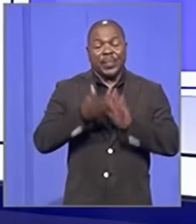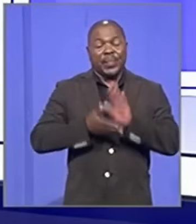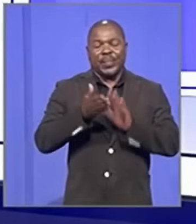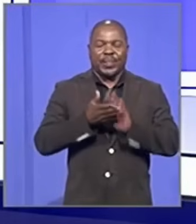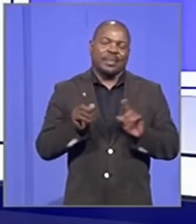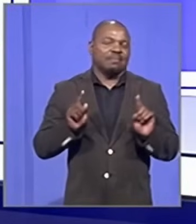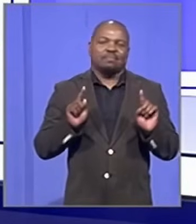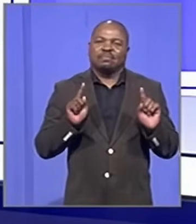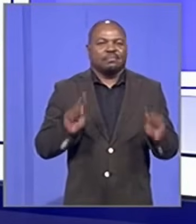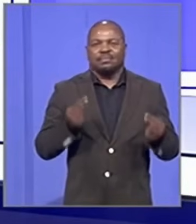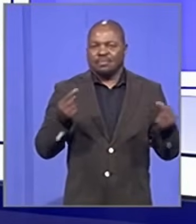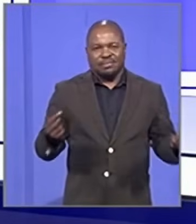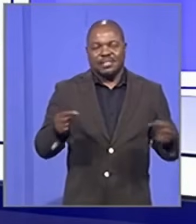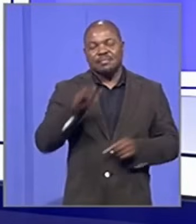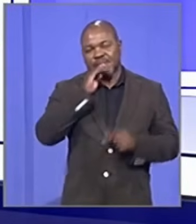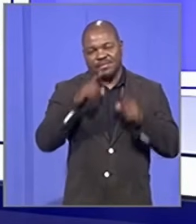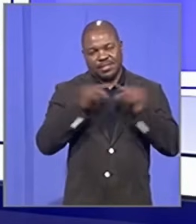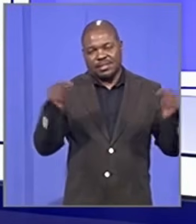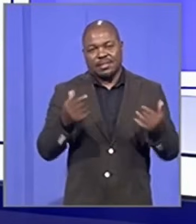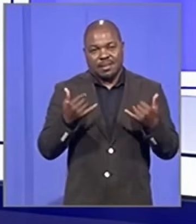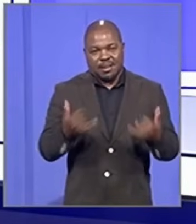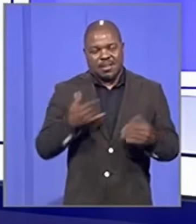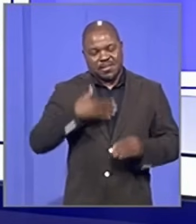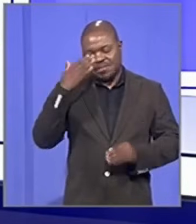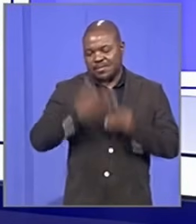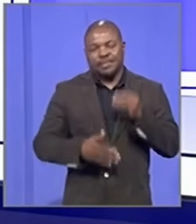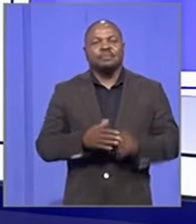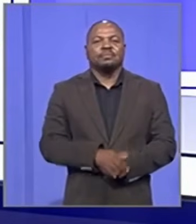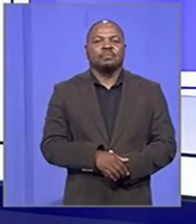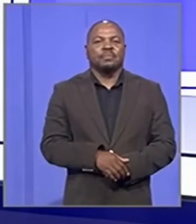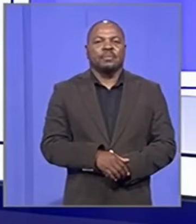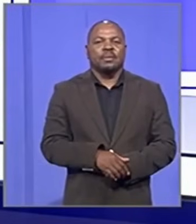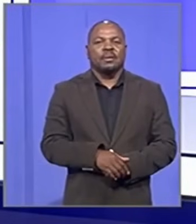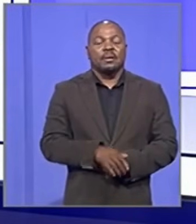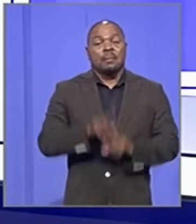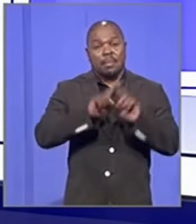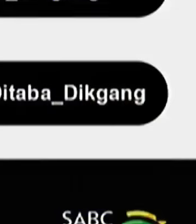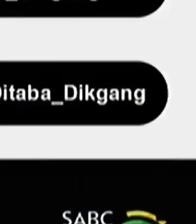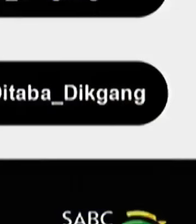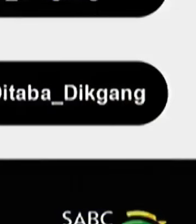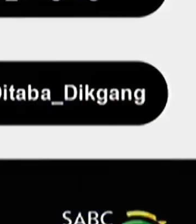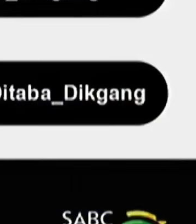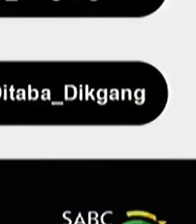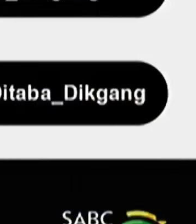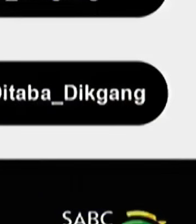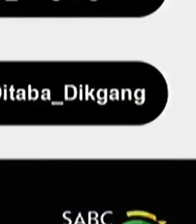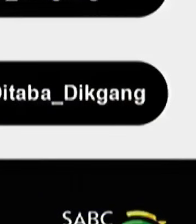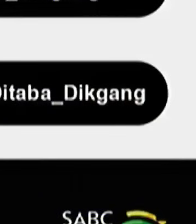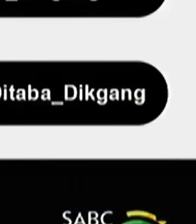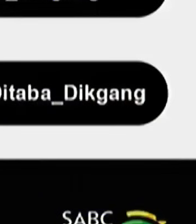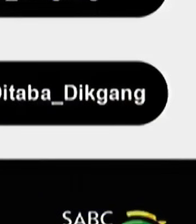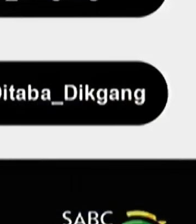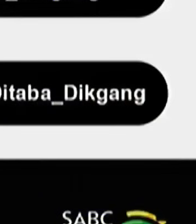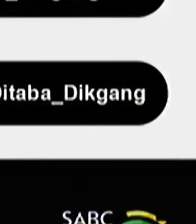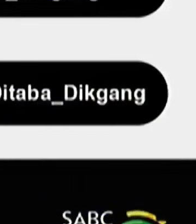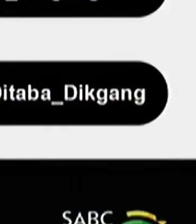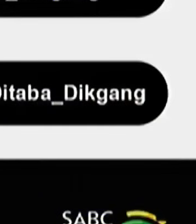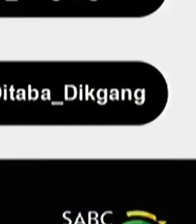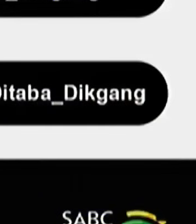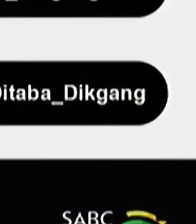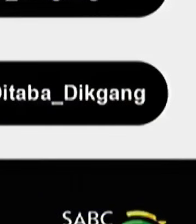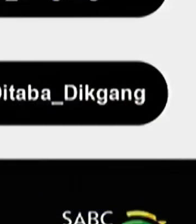gama phetelela ke go ntšha madi bjale le hono re gamile go fihla gona mo e fela gopolang gore ditaba tša rena di a hwetšagala go app ya rena ya SABC Plus mo ka